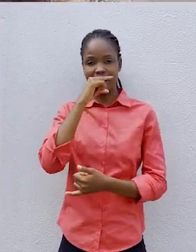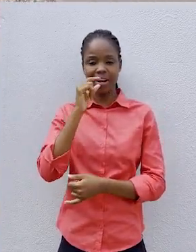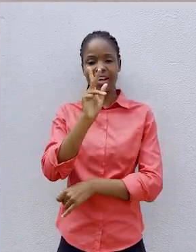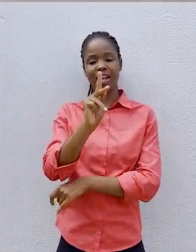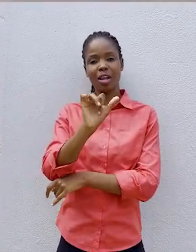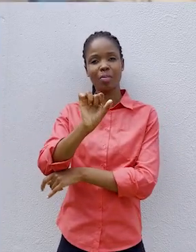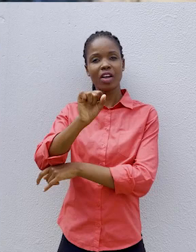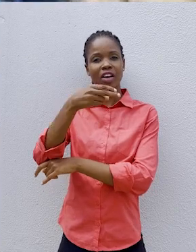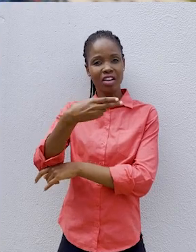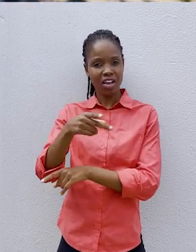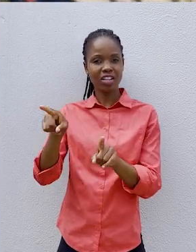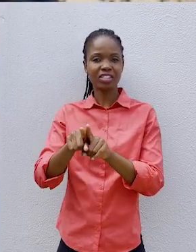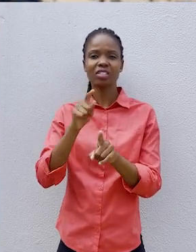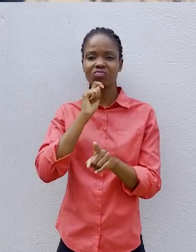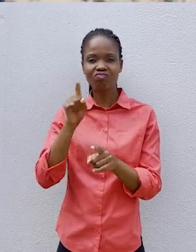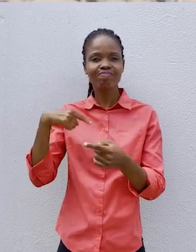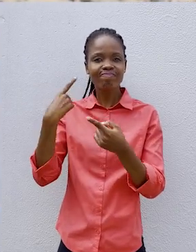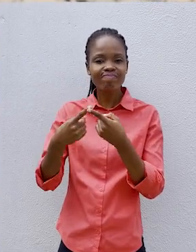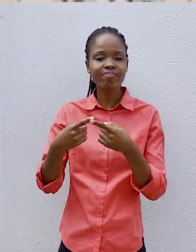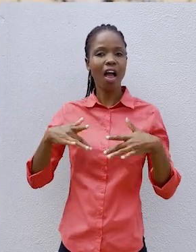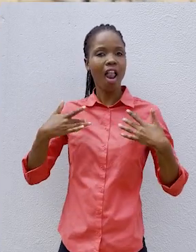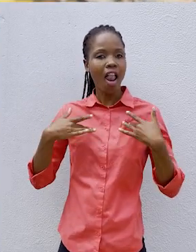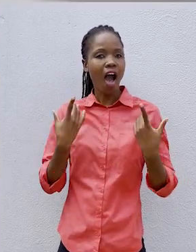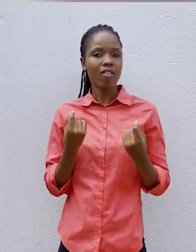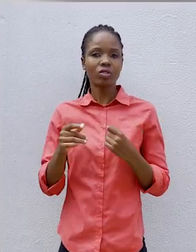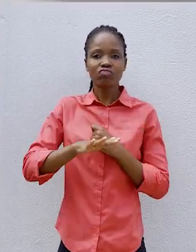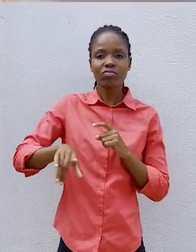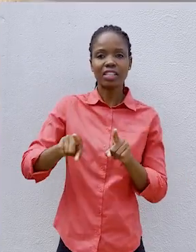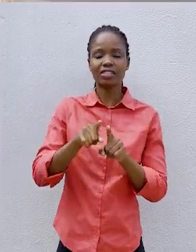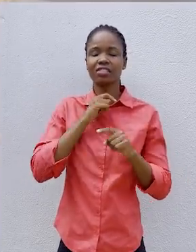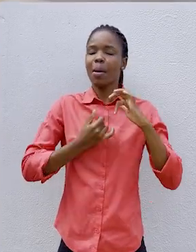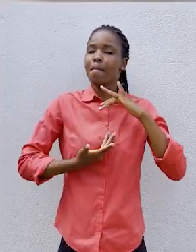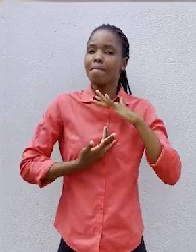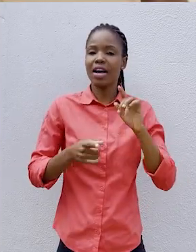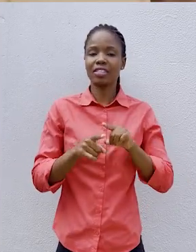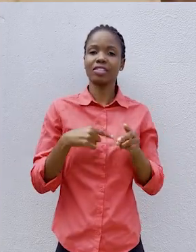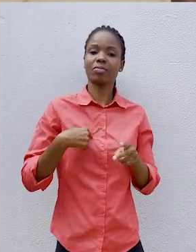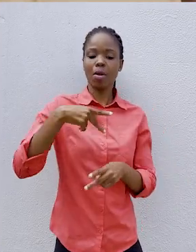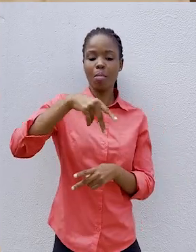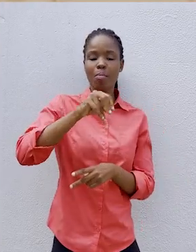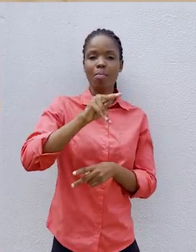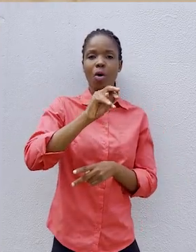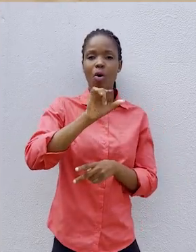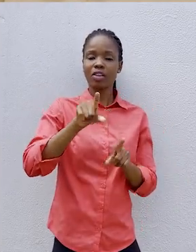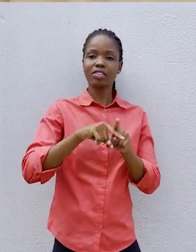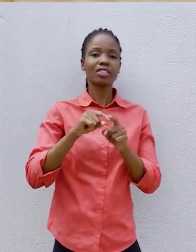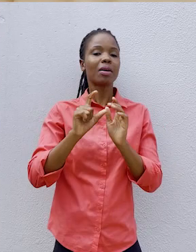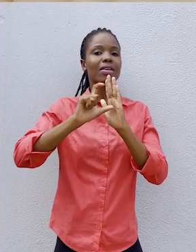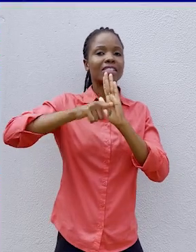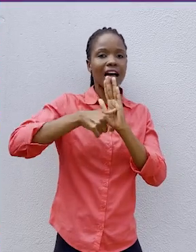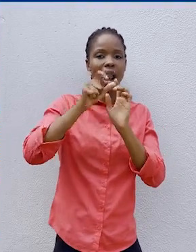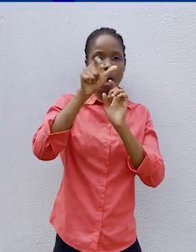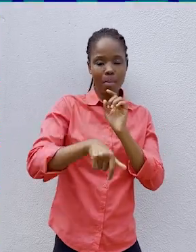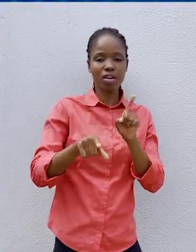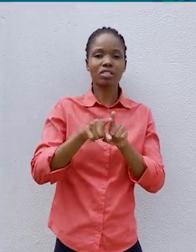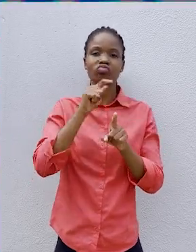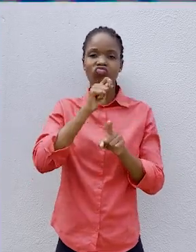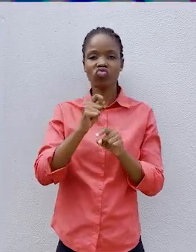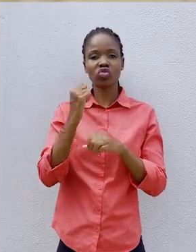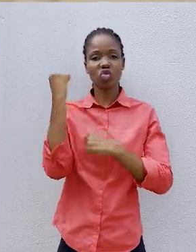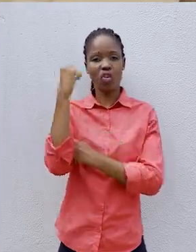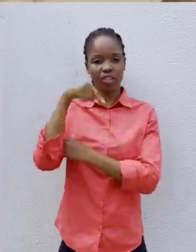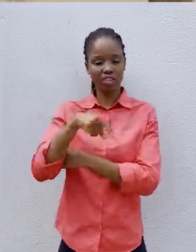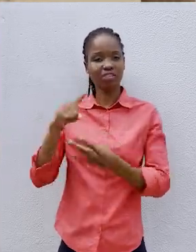now. My name is Kish. I do photography for a living right now. This is my passion. My name is Ponii Boy. I am a stylist here at Fried